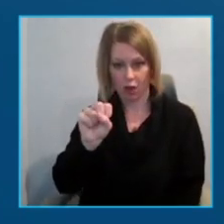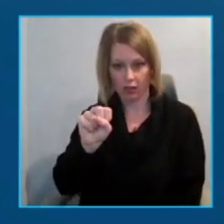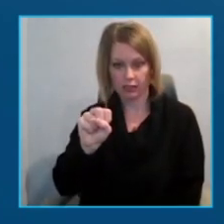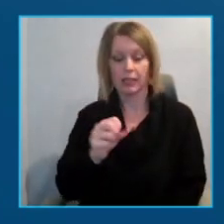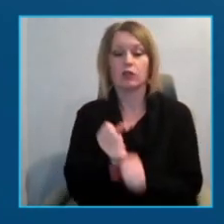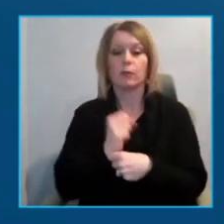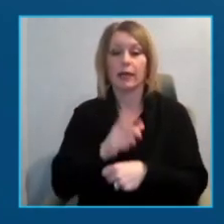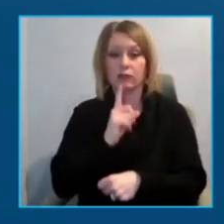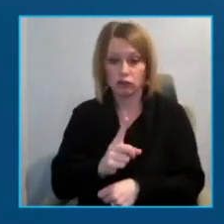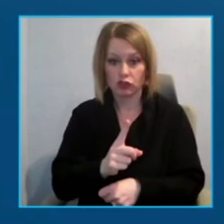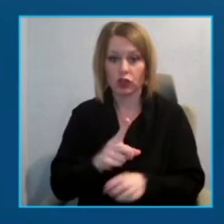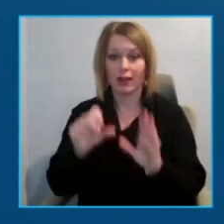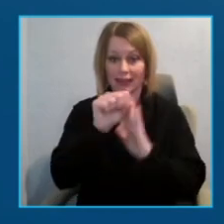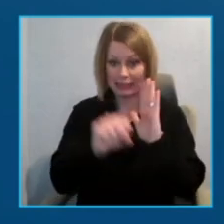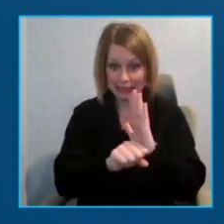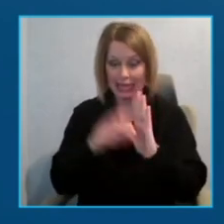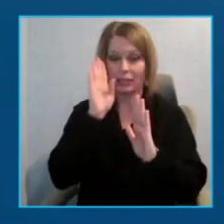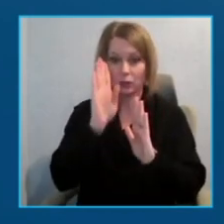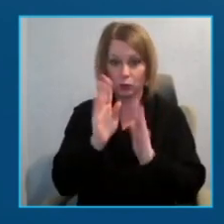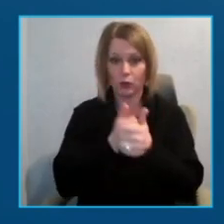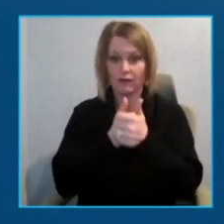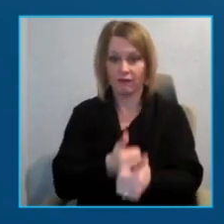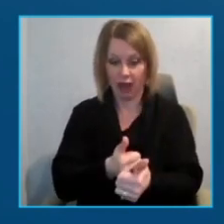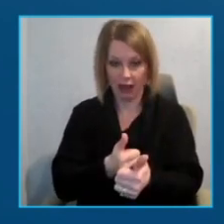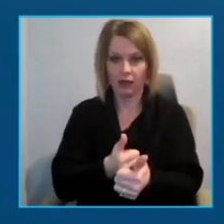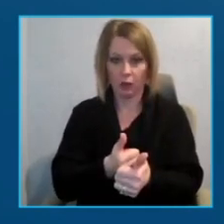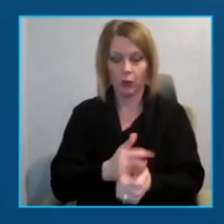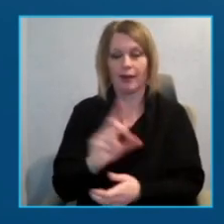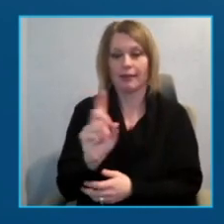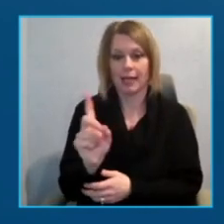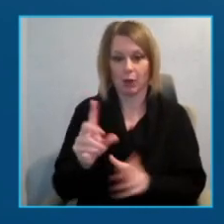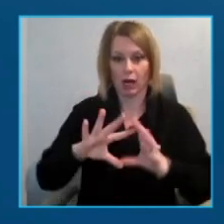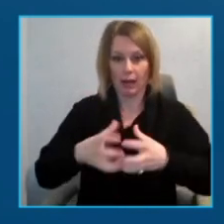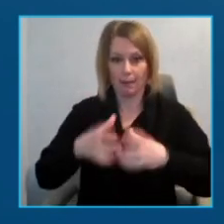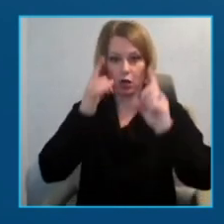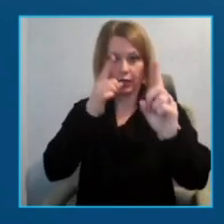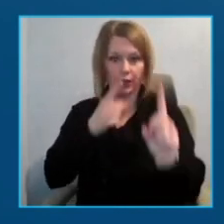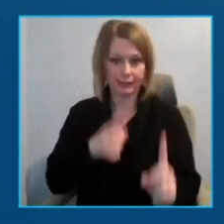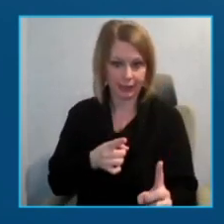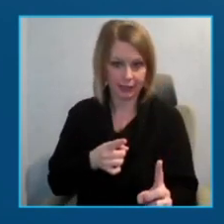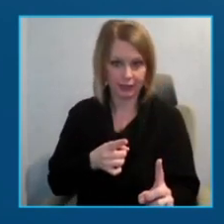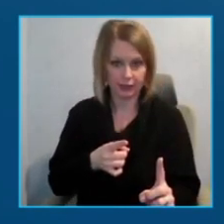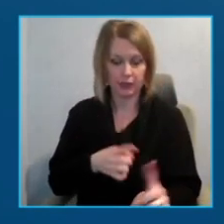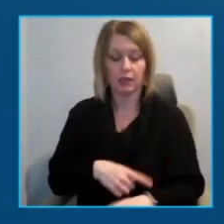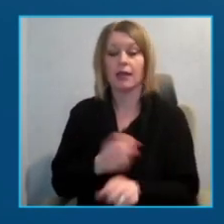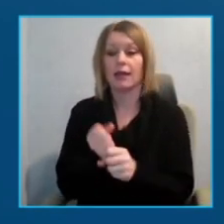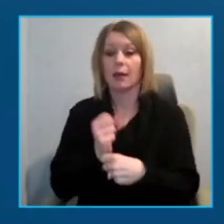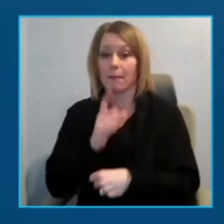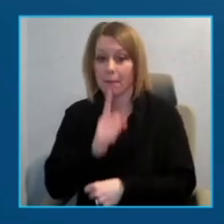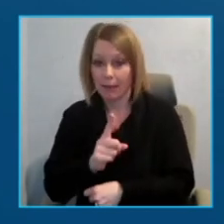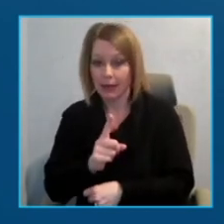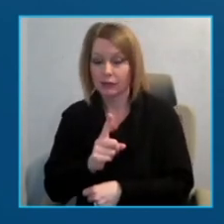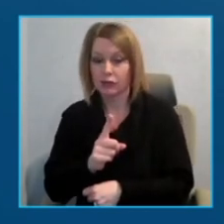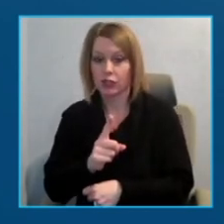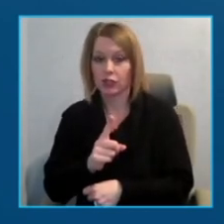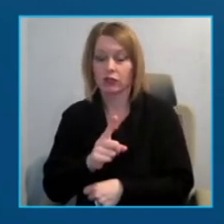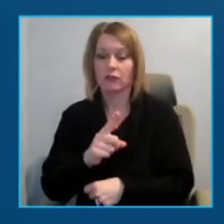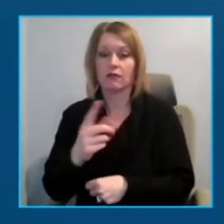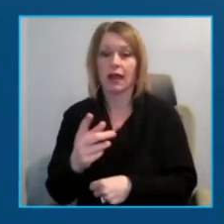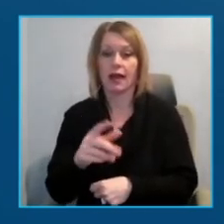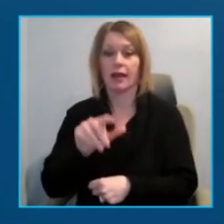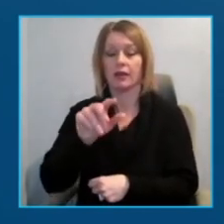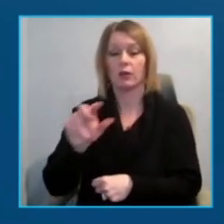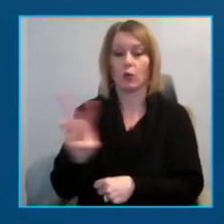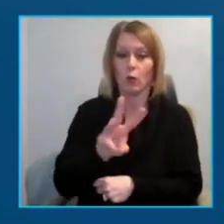bylaws reflect the ideals of the Democratic Party and ensure the inclusion of West Virginia Democrats in